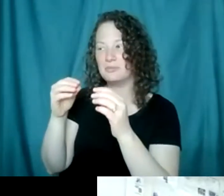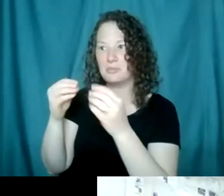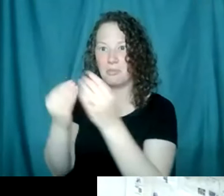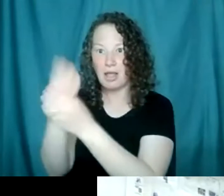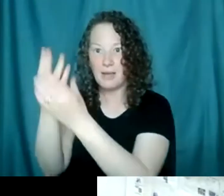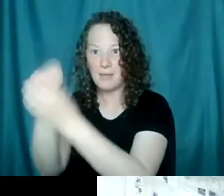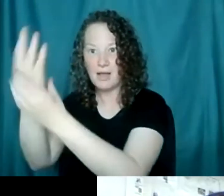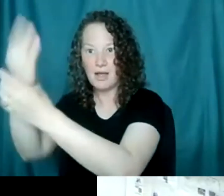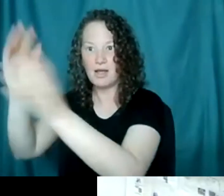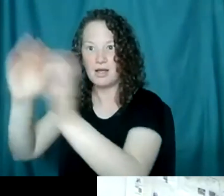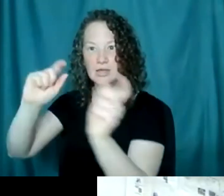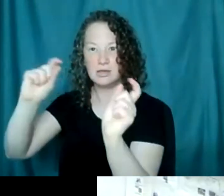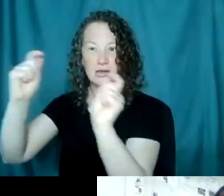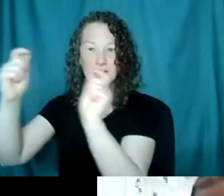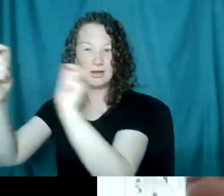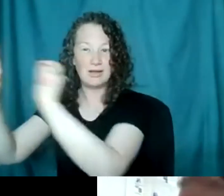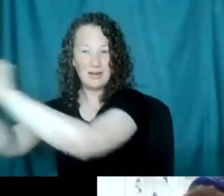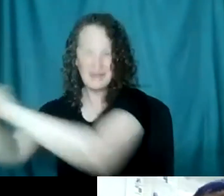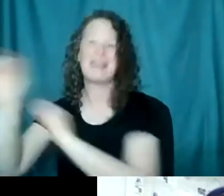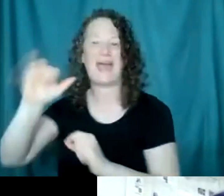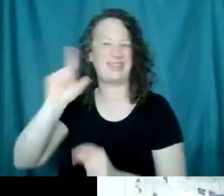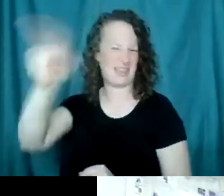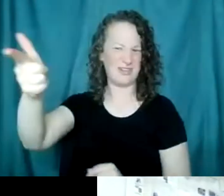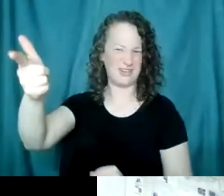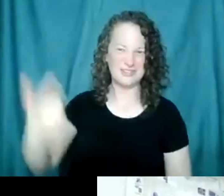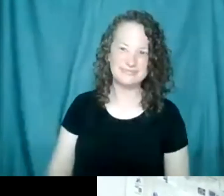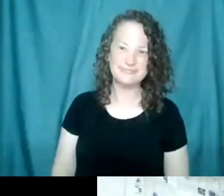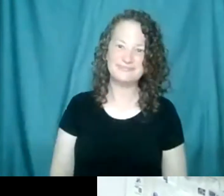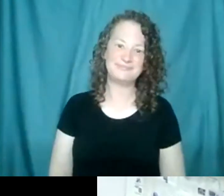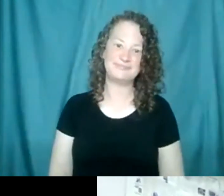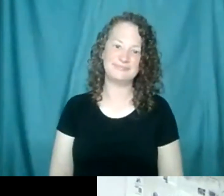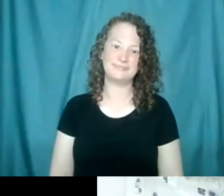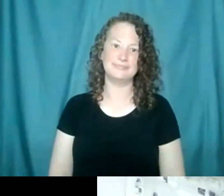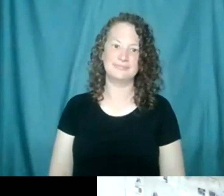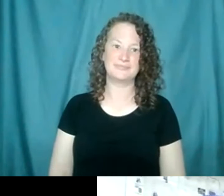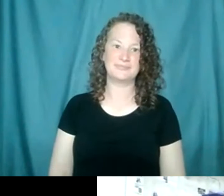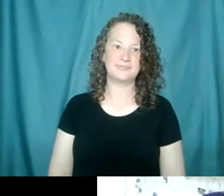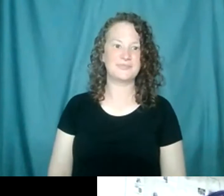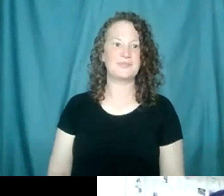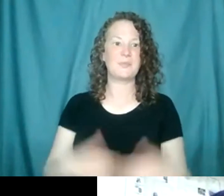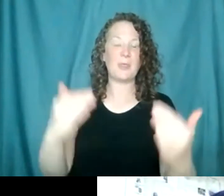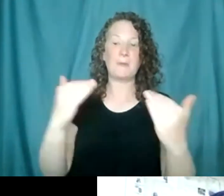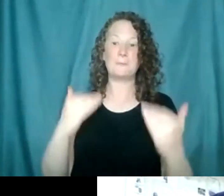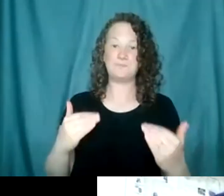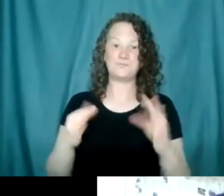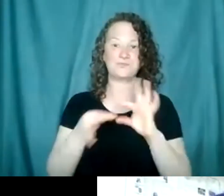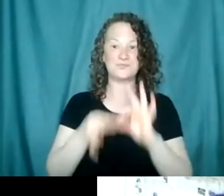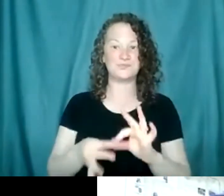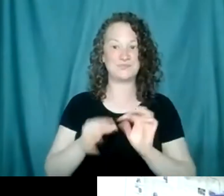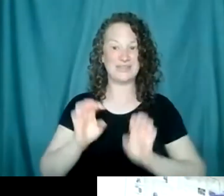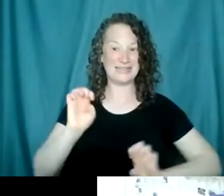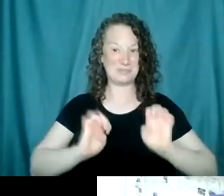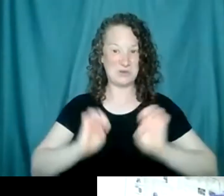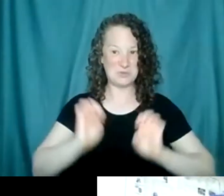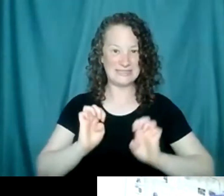see an evolutionary change? Like, there are things like that that you can do. Cool. And speaking of doing experiments on stuff that's